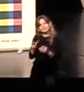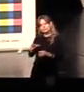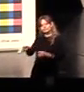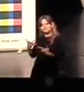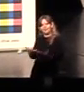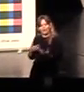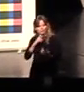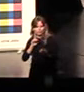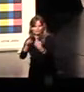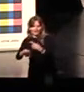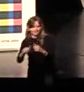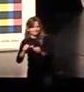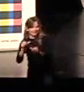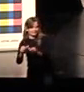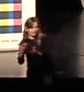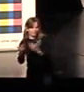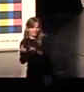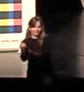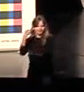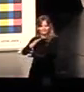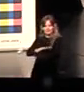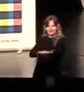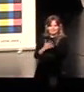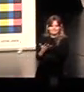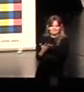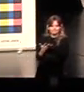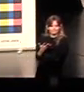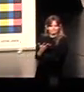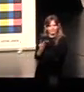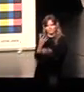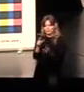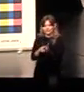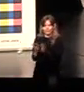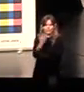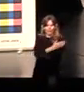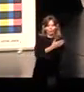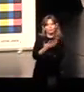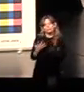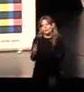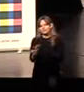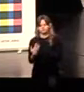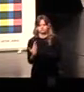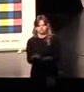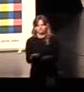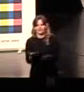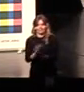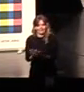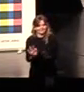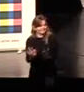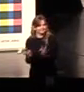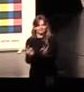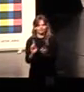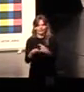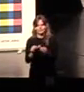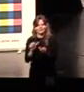complex problems de tijd dit en je kon ik groot ben deed dit voor the years ago wel sofar they didn't really